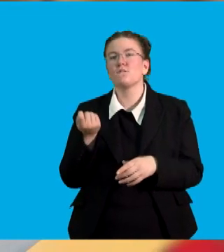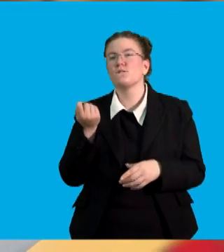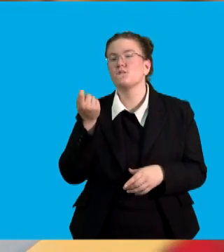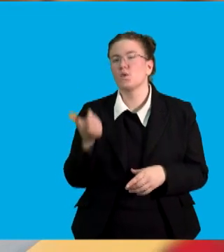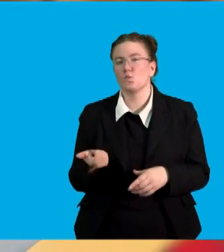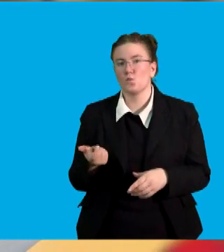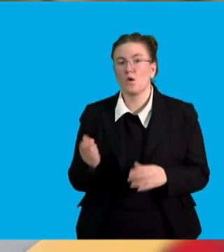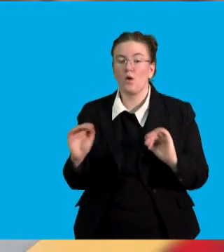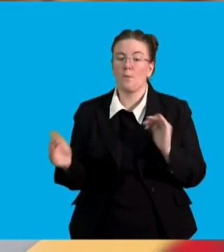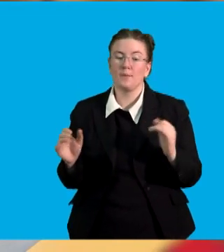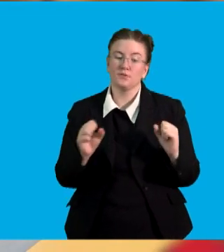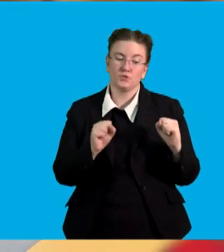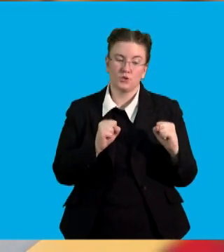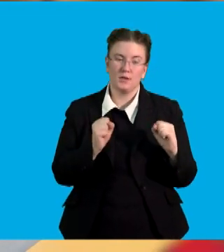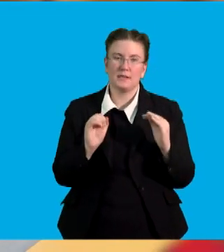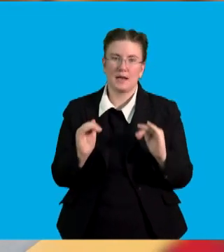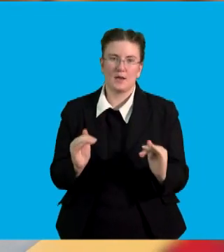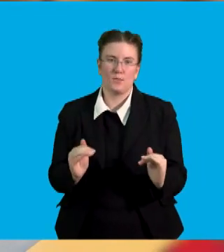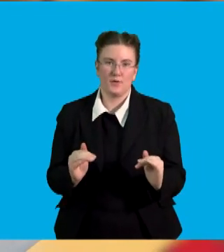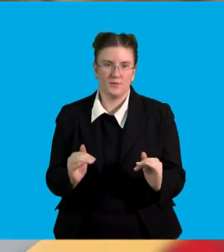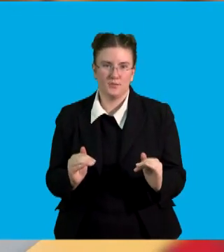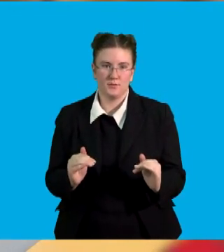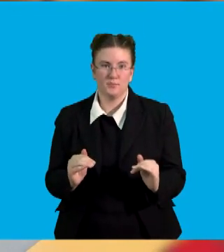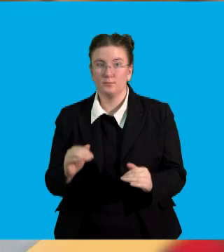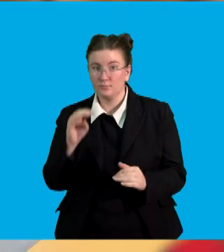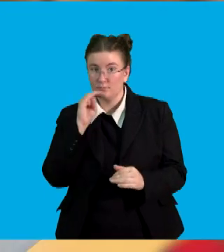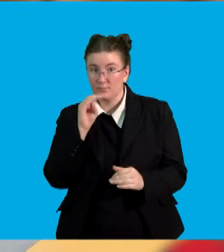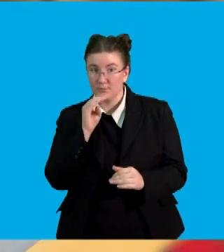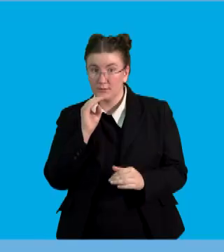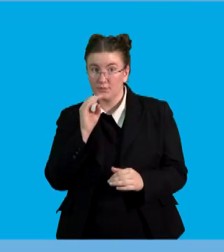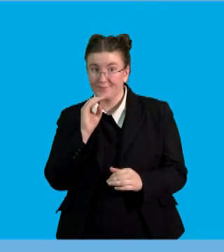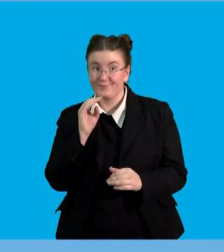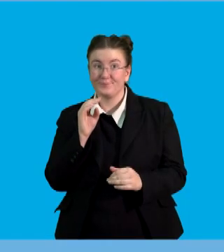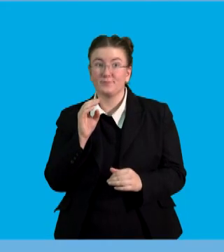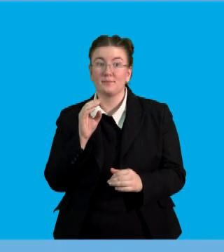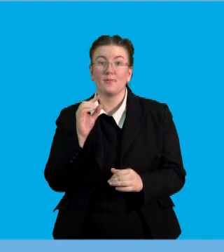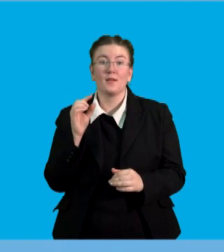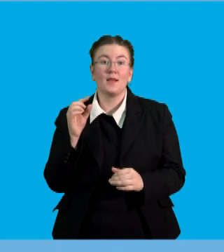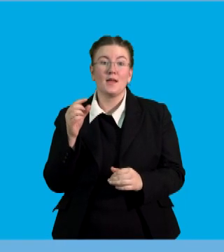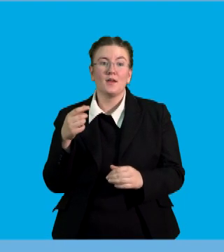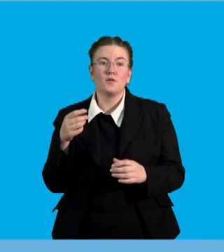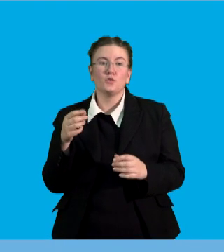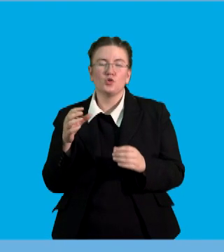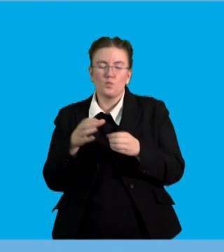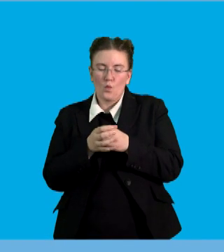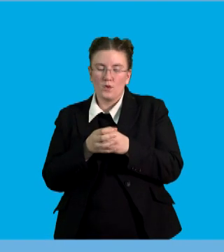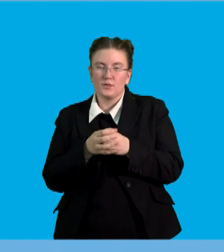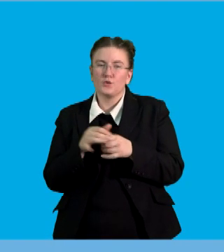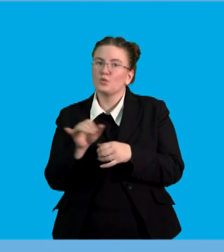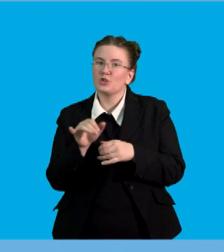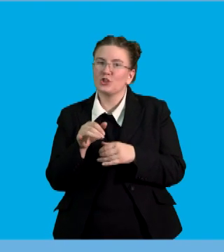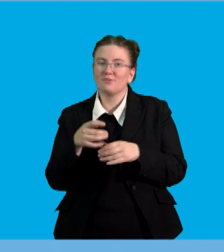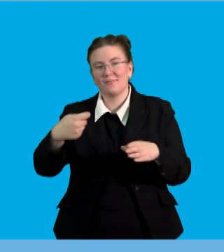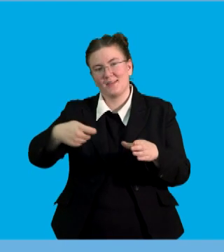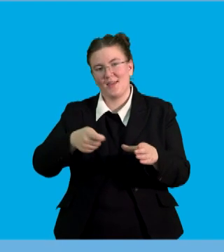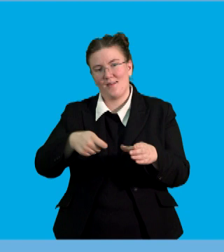they are the least number as compared to the solids and the liquid. So therefore, the container that contains the smallest number of particles